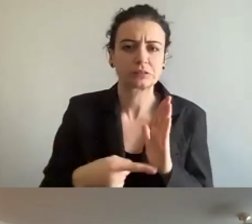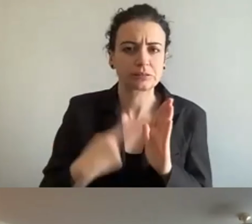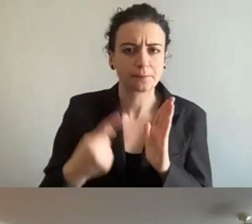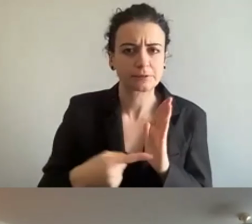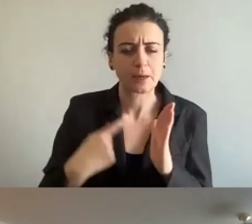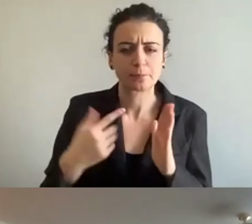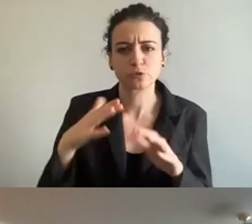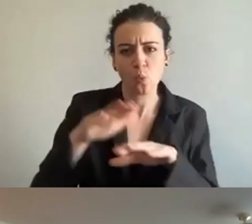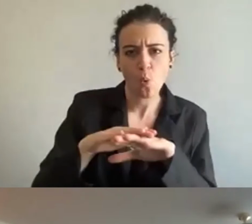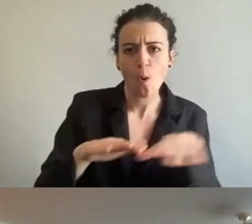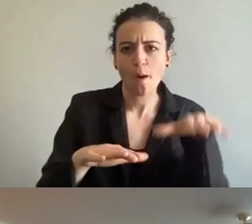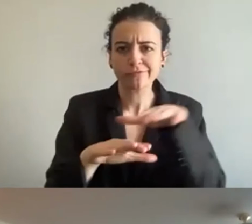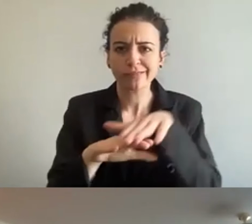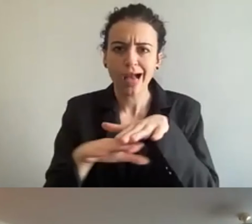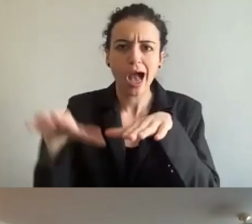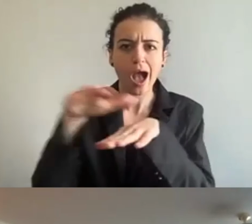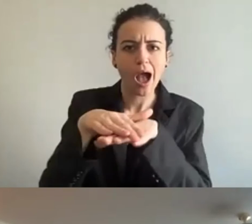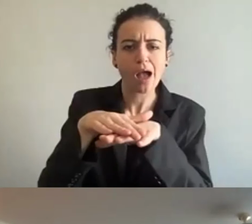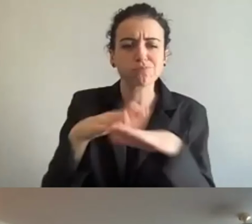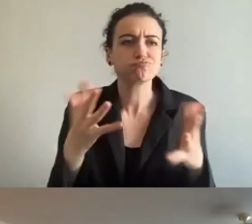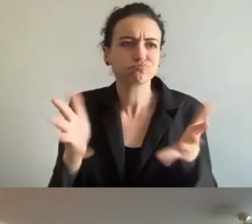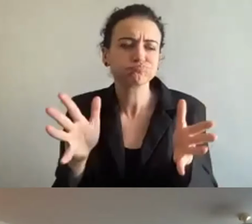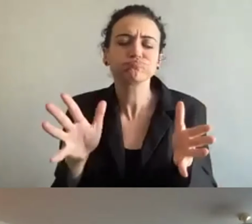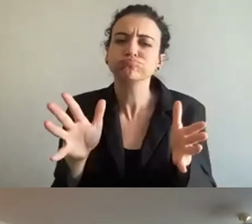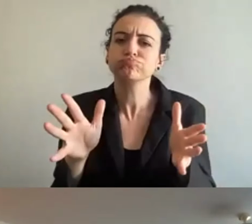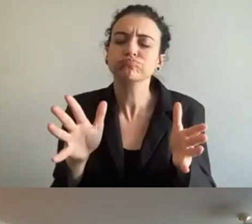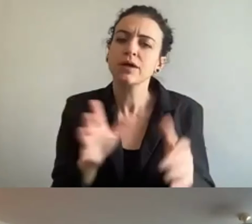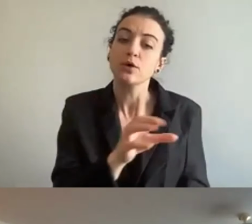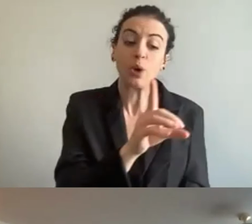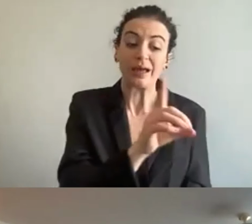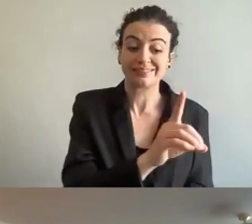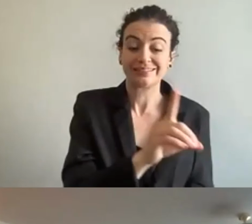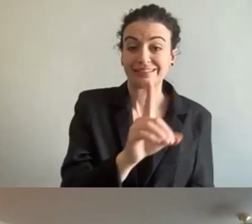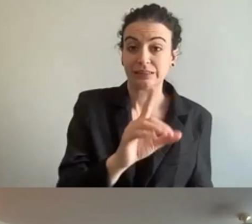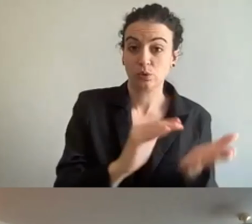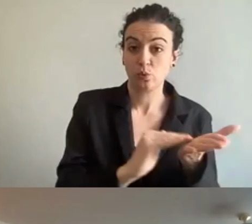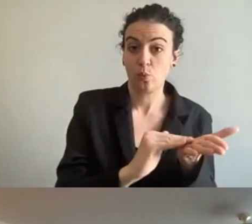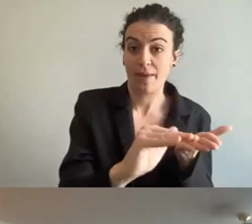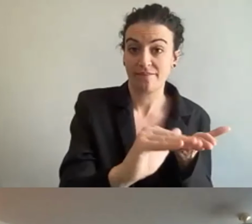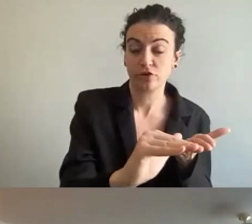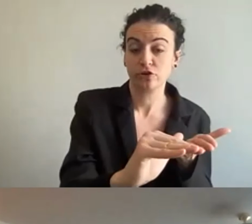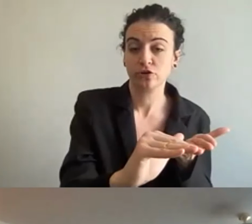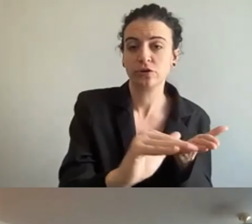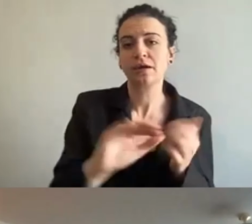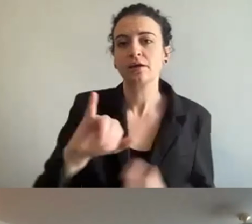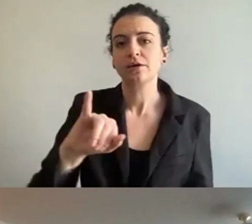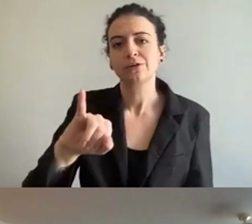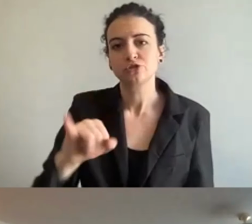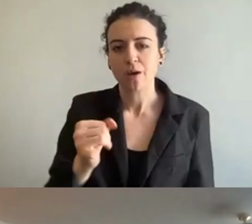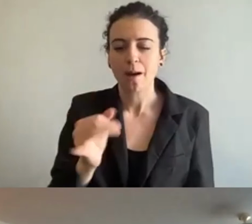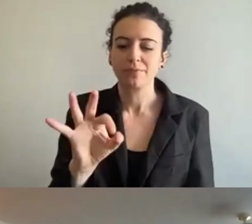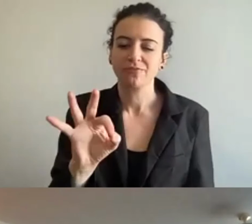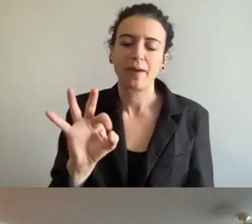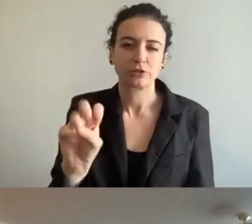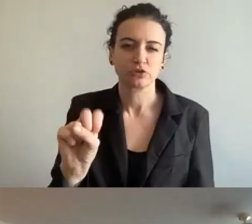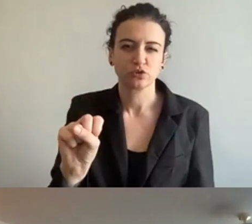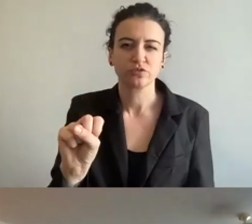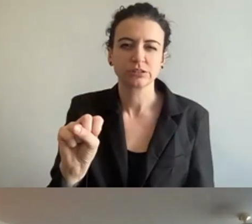characteristics of the DD waiver with the job and family services